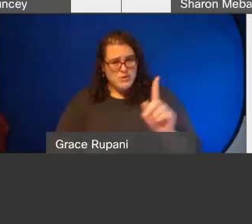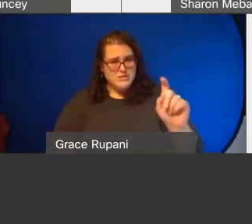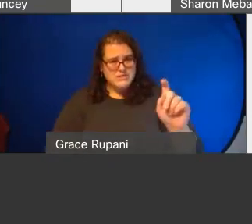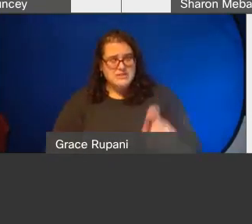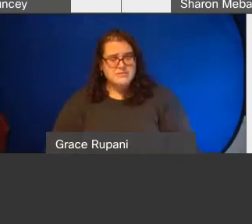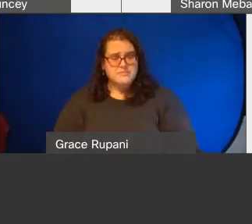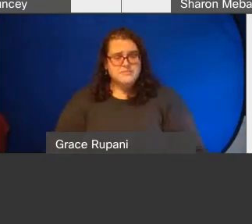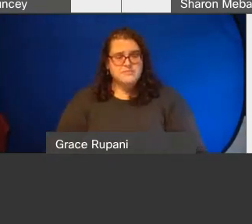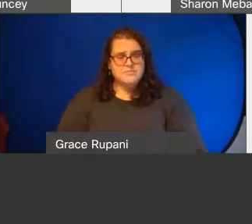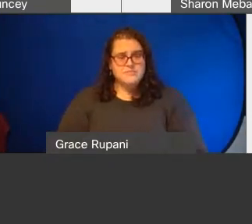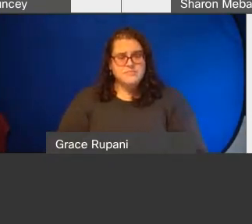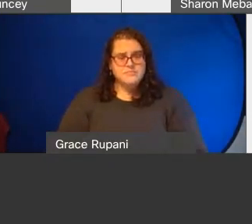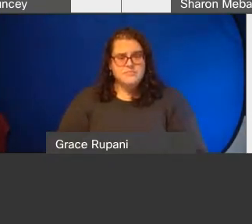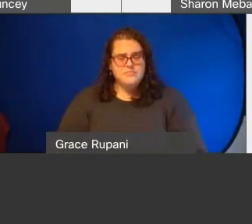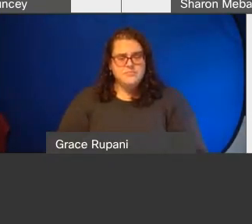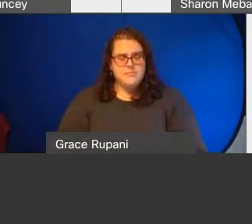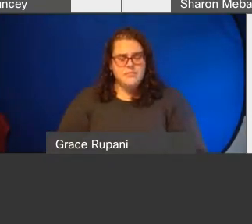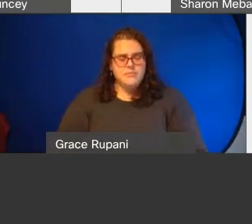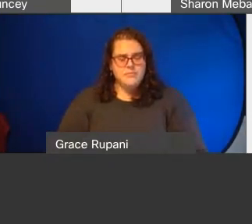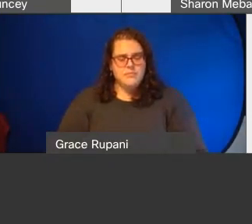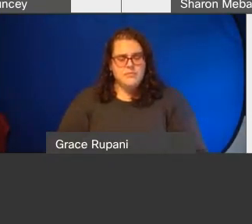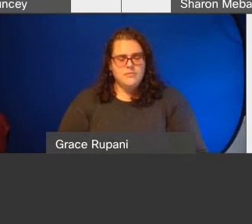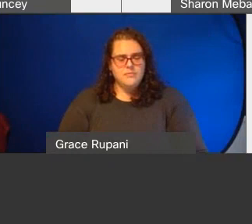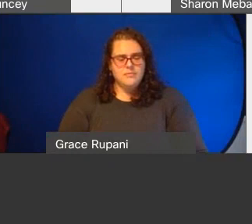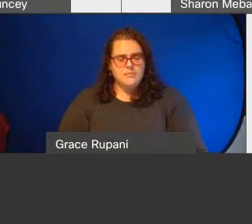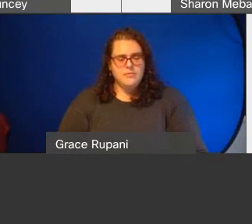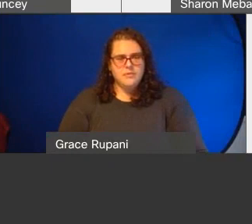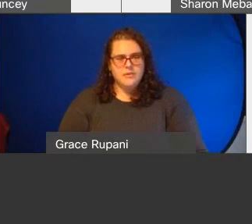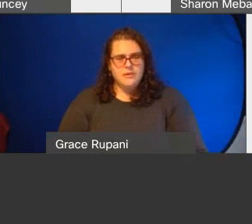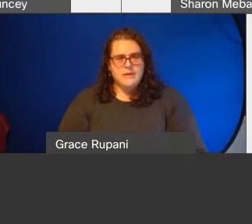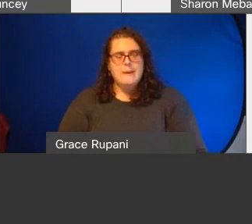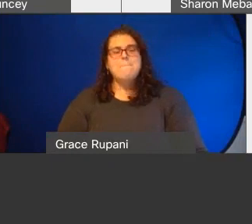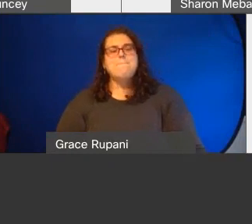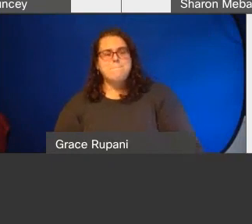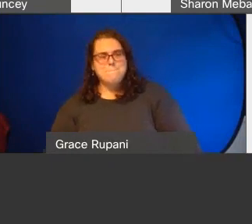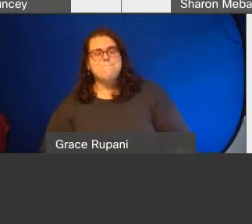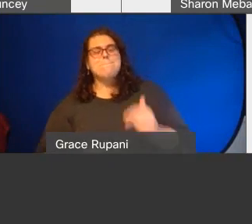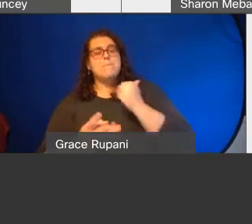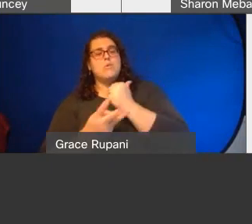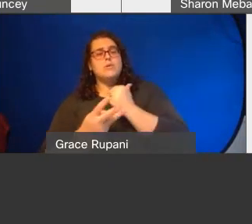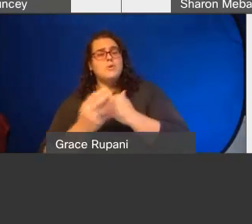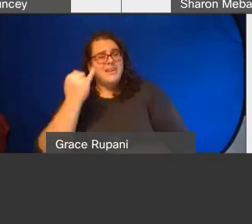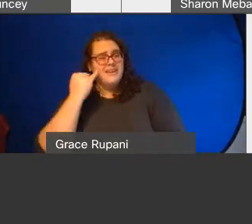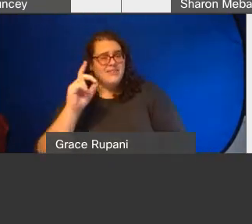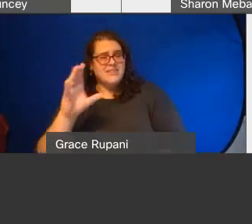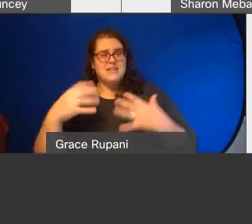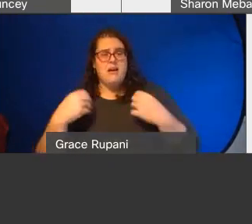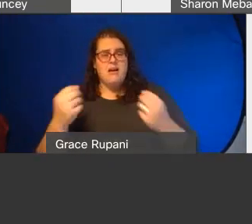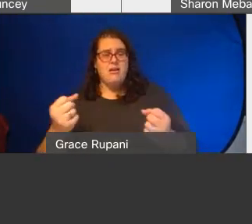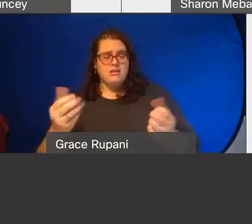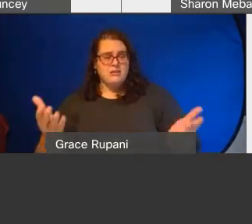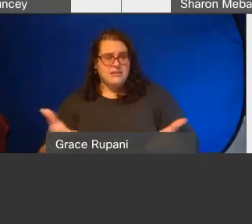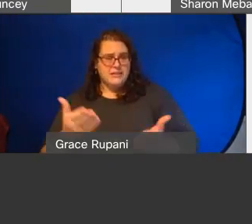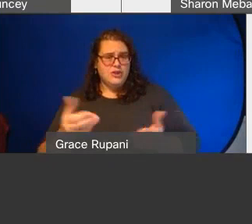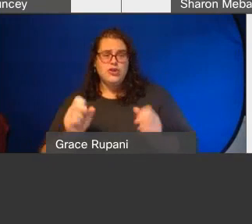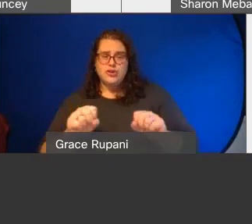Again, this is another item that I would, if DC Health is still on the line, they may be able to address this. As you know, they were supporting